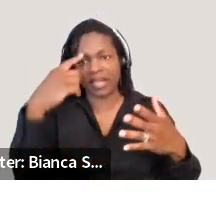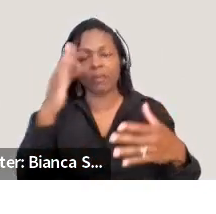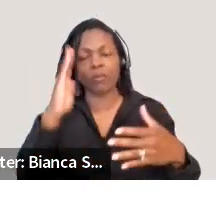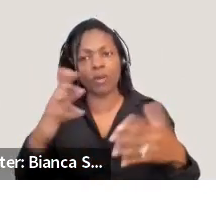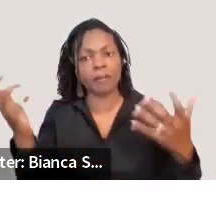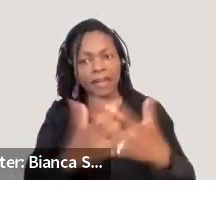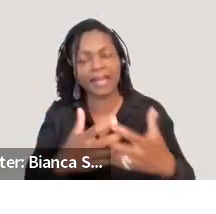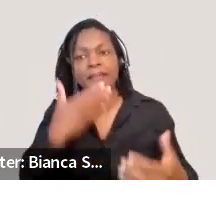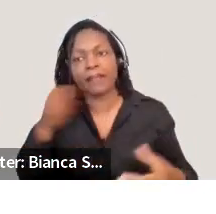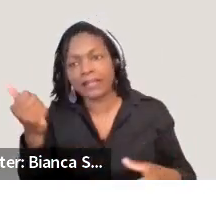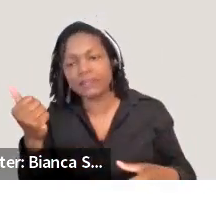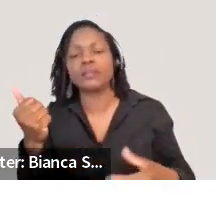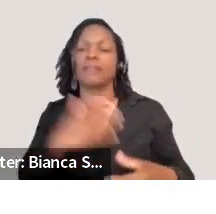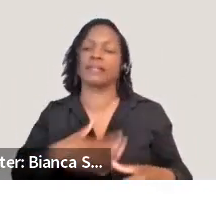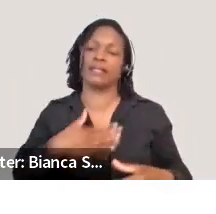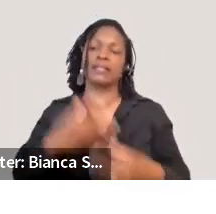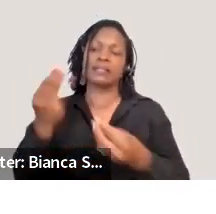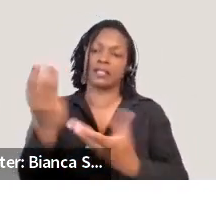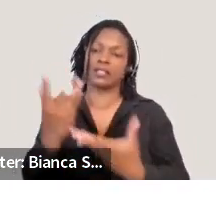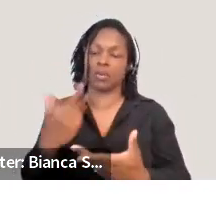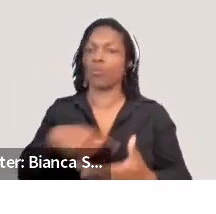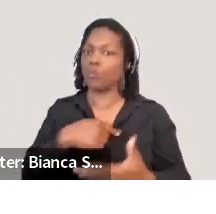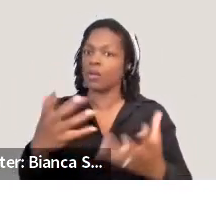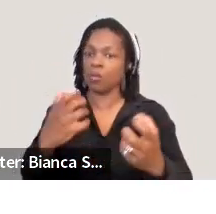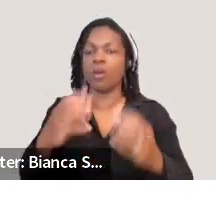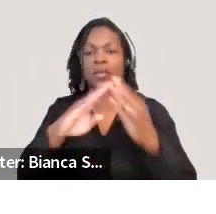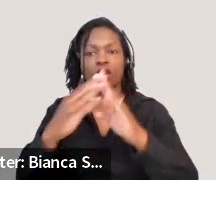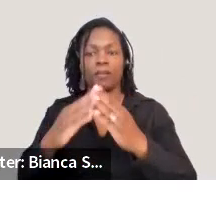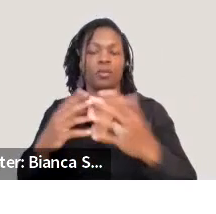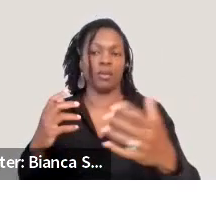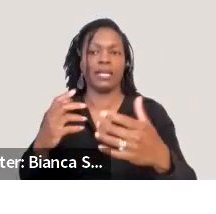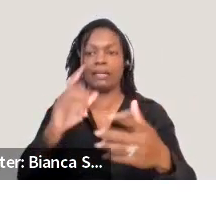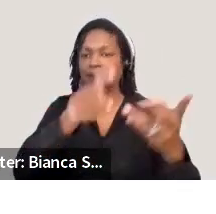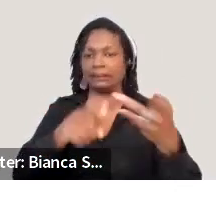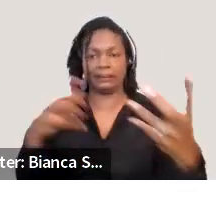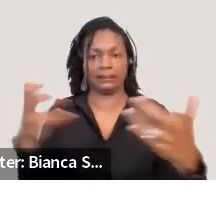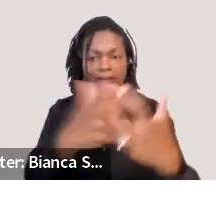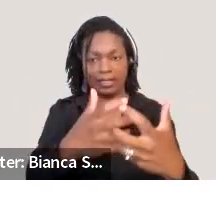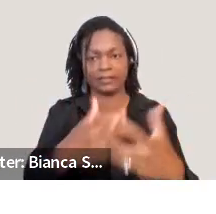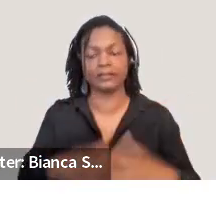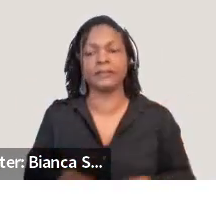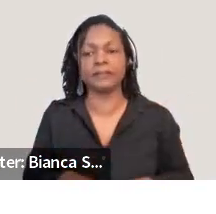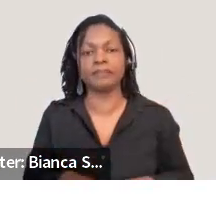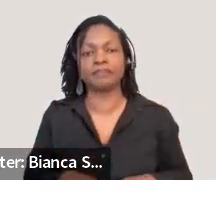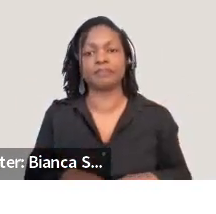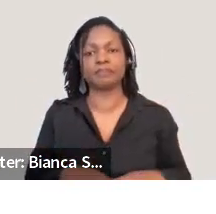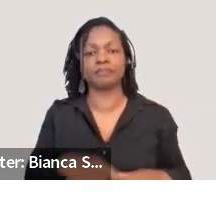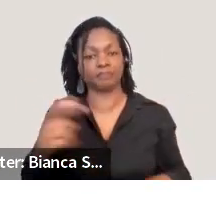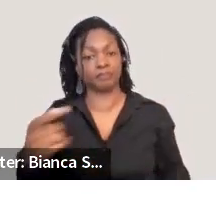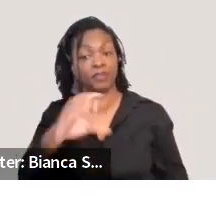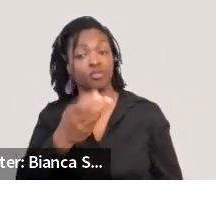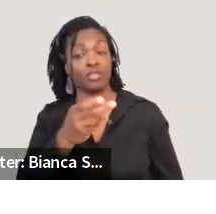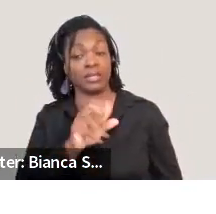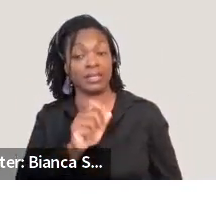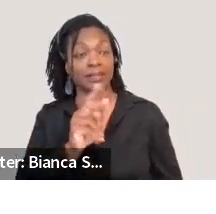following the needs of the community. And then kind of last but not least is our social